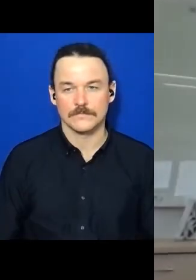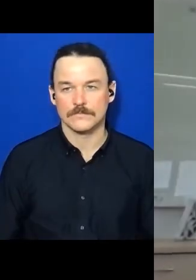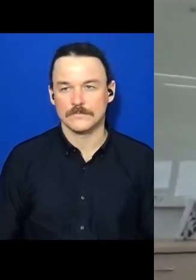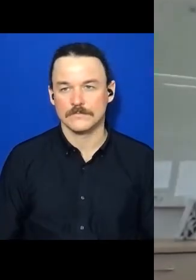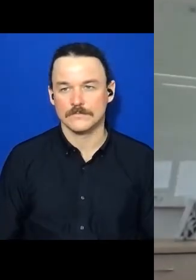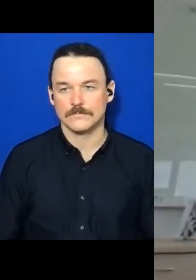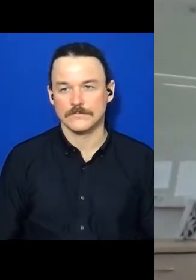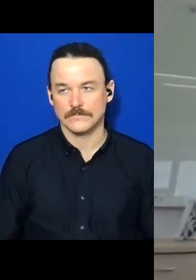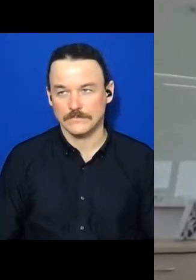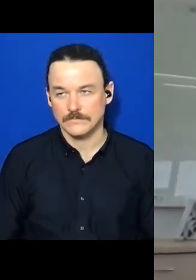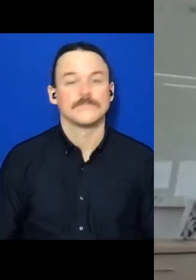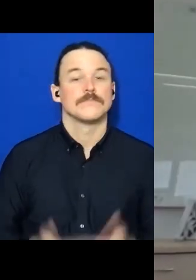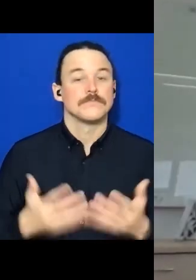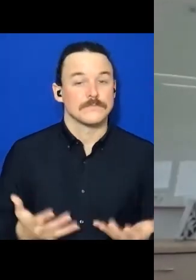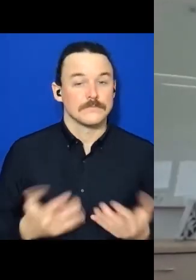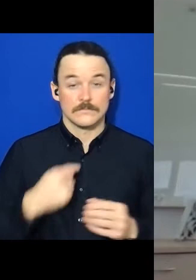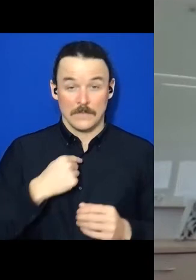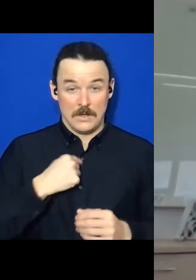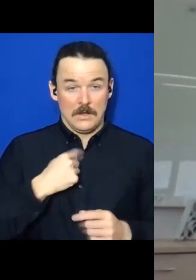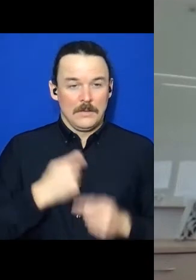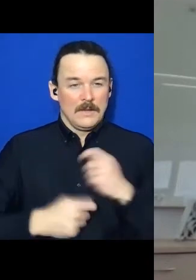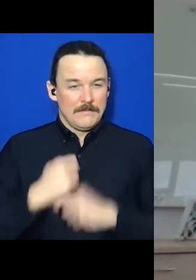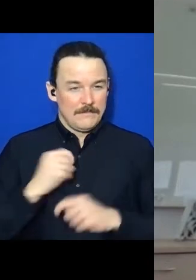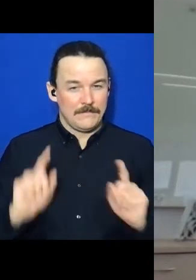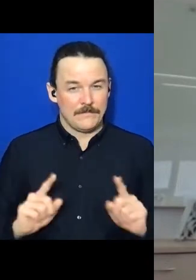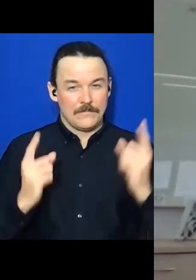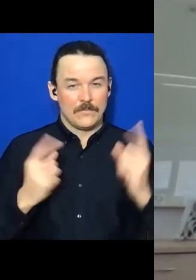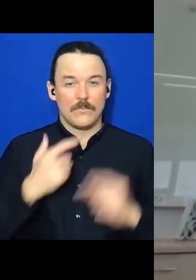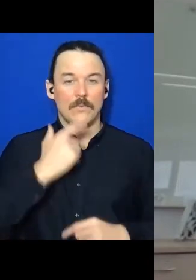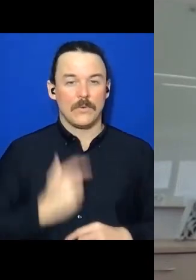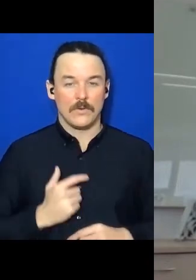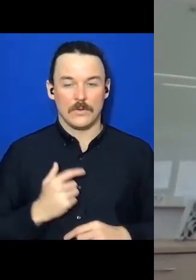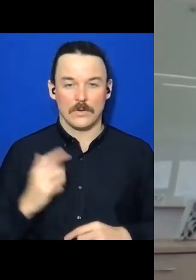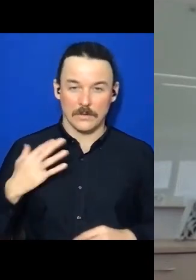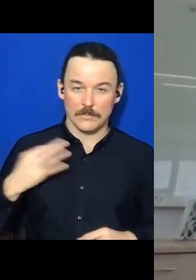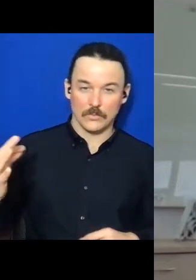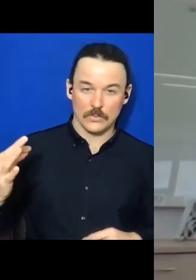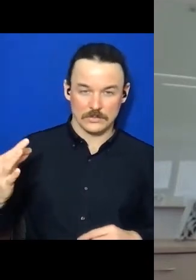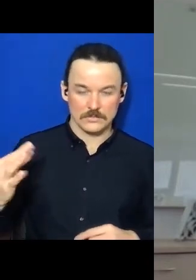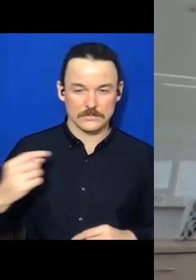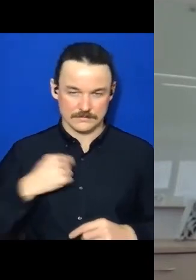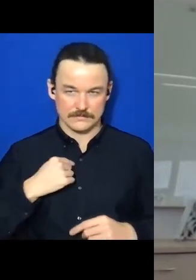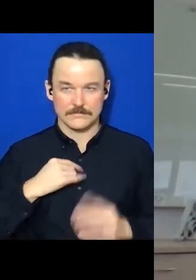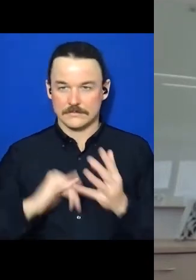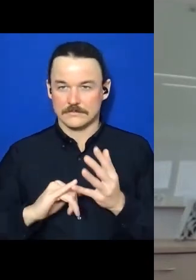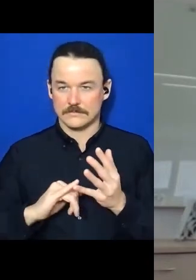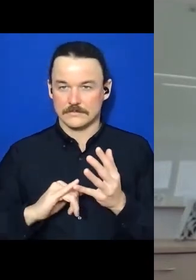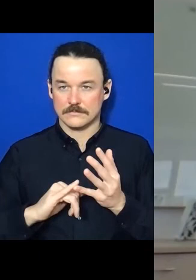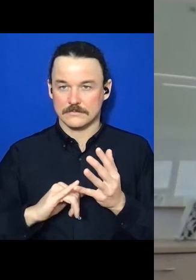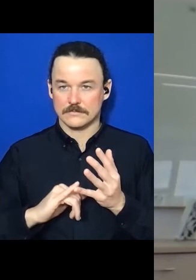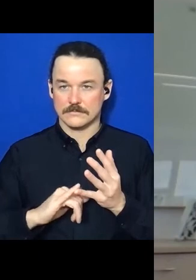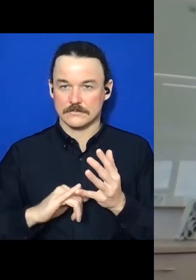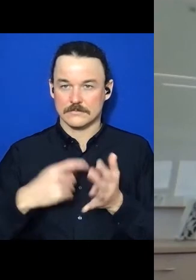became the first person to be appointed as a senior sergeant in the district back in the late